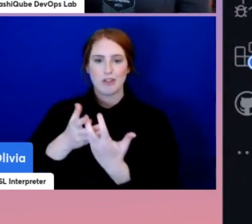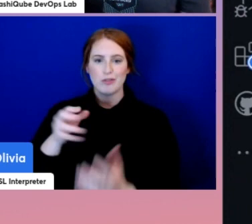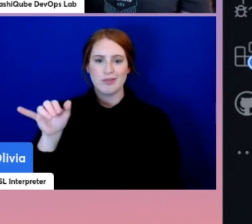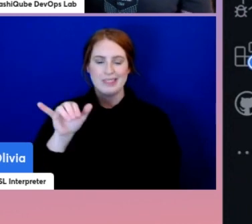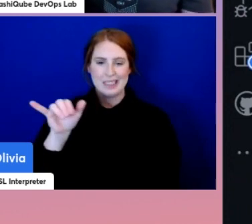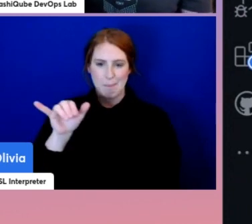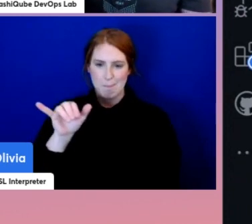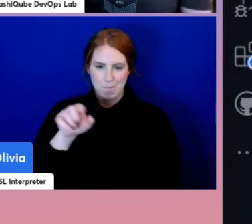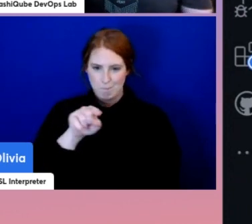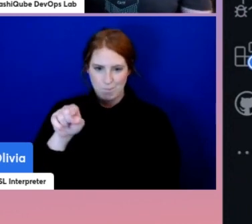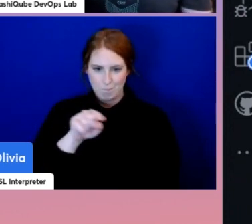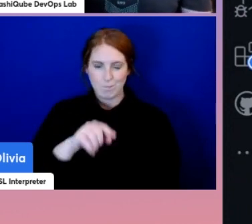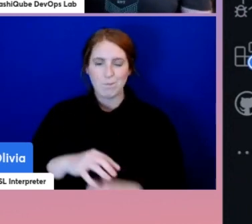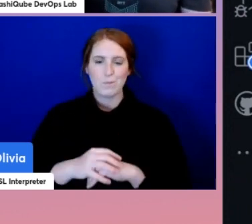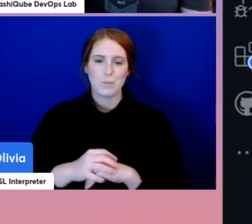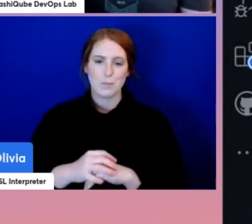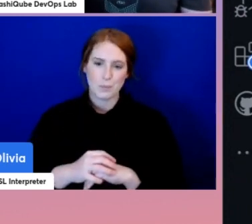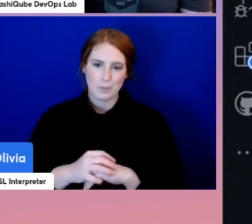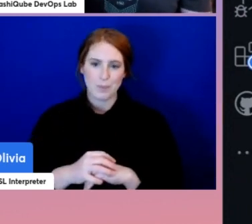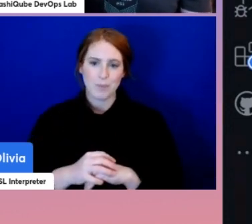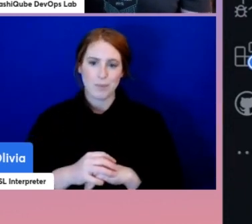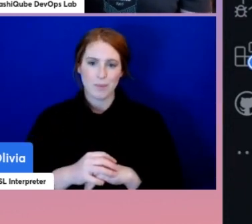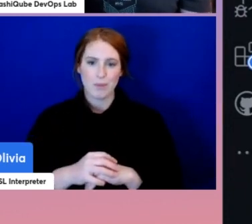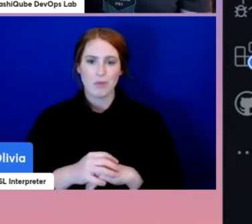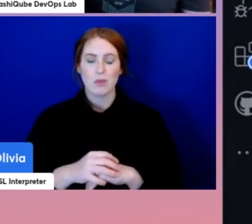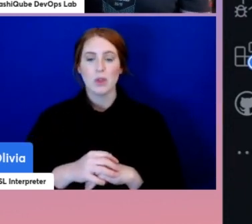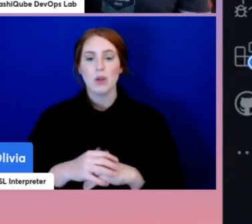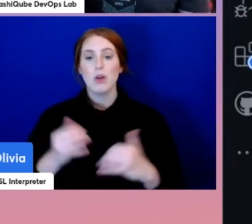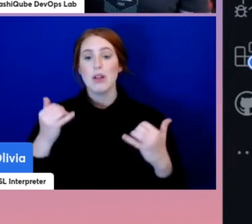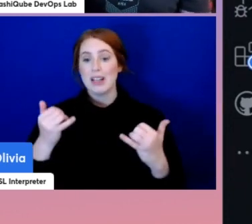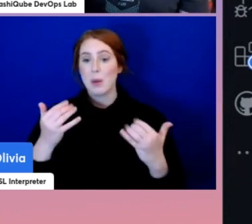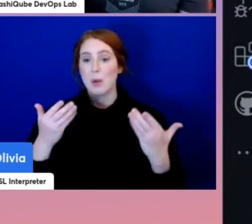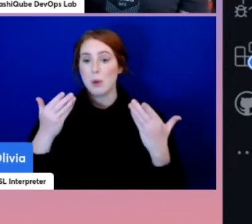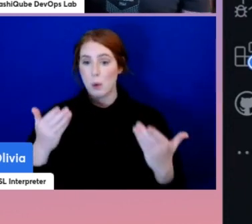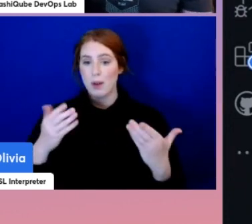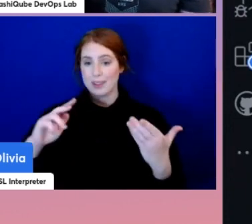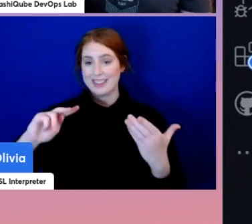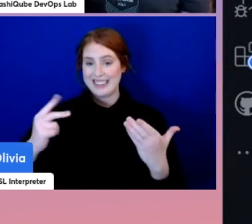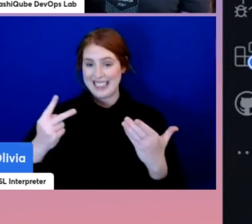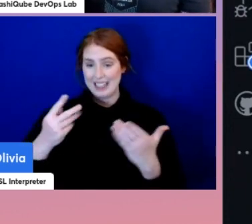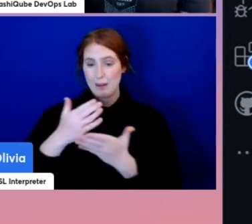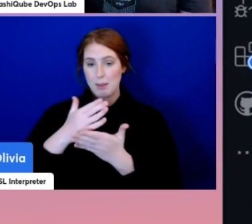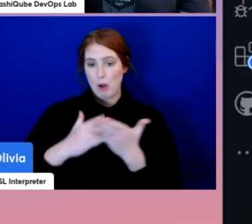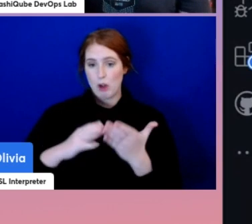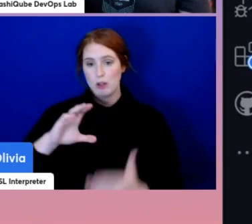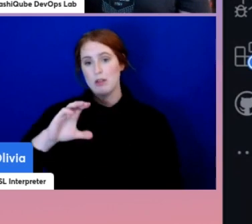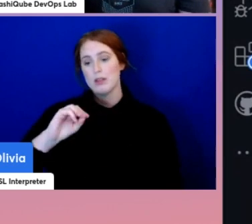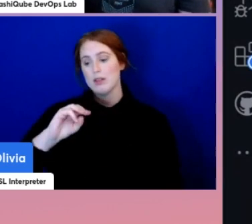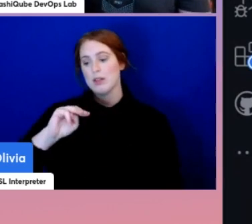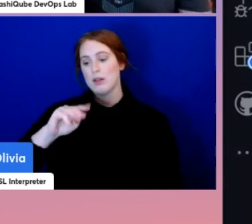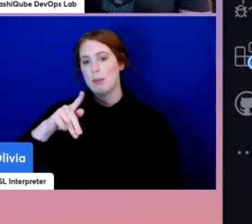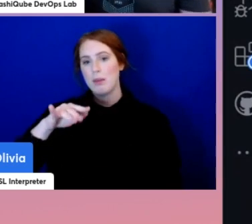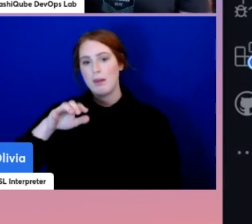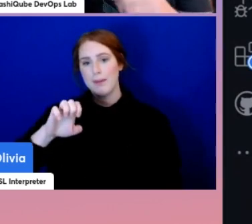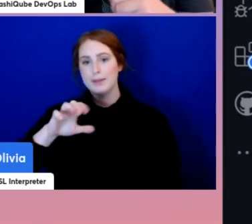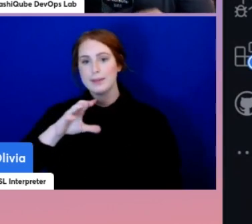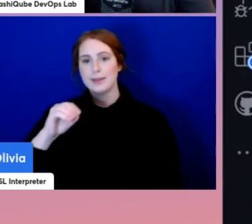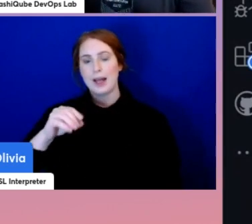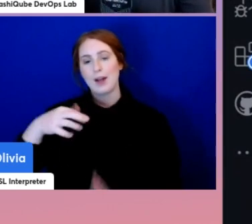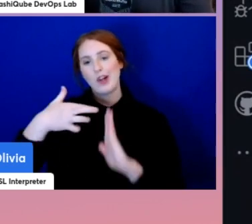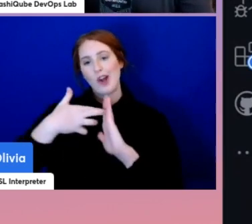right? So now we are going to go into our second part, which is our compliance and governance.